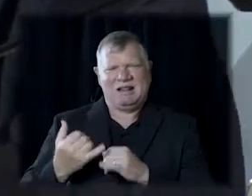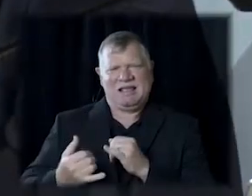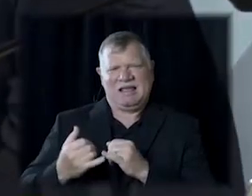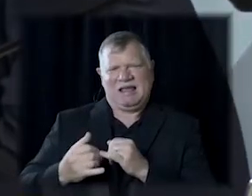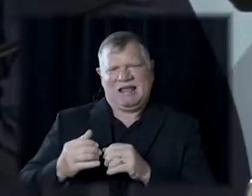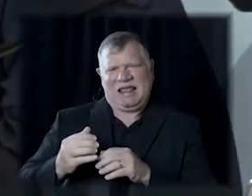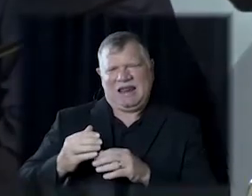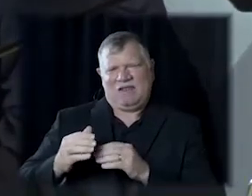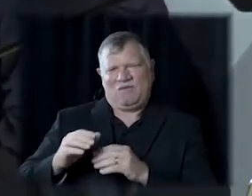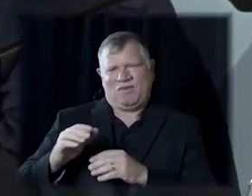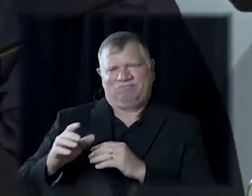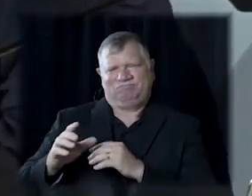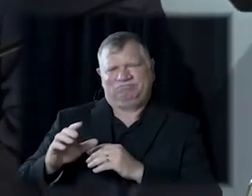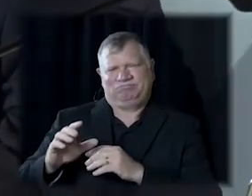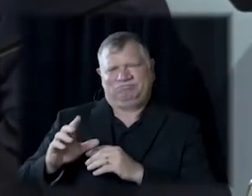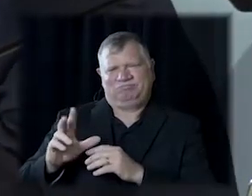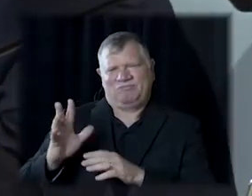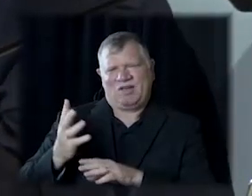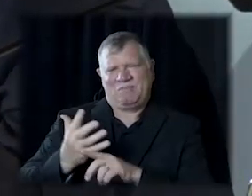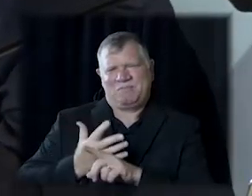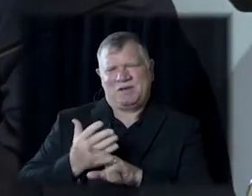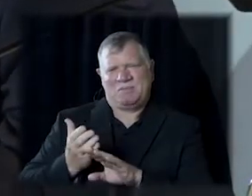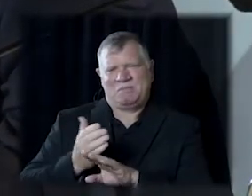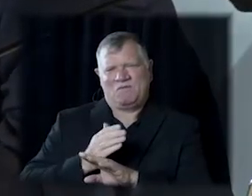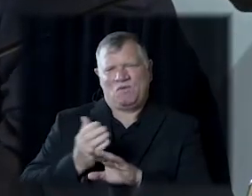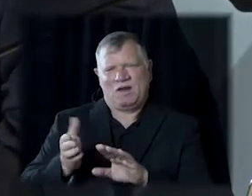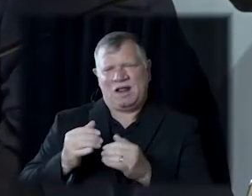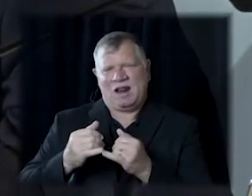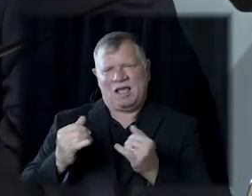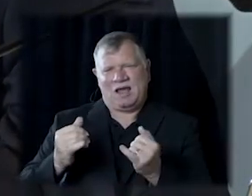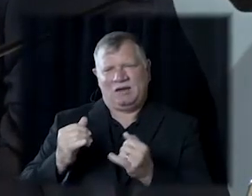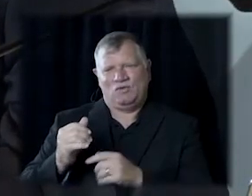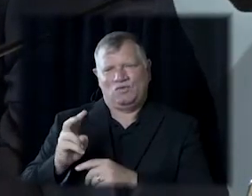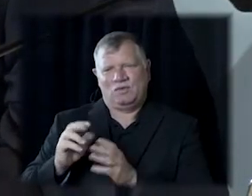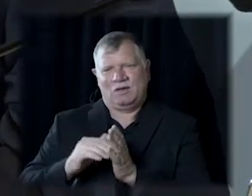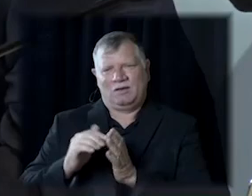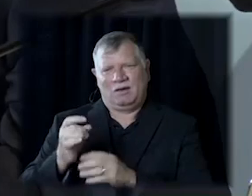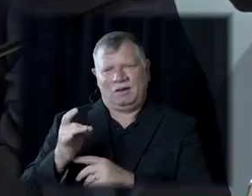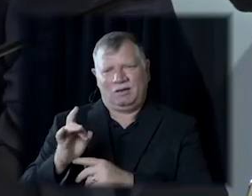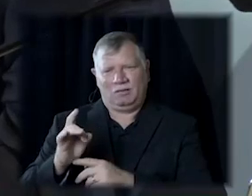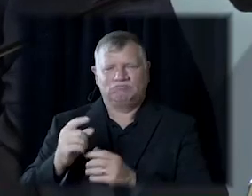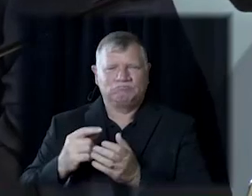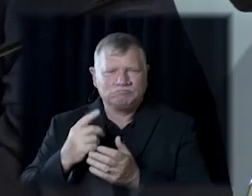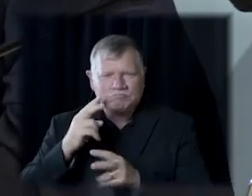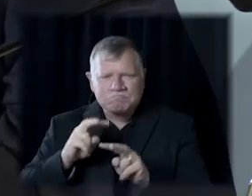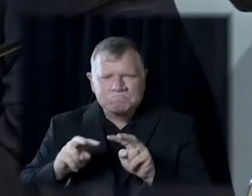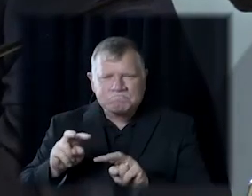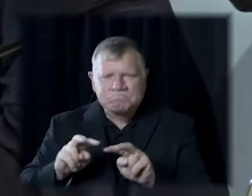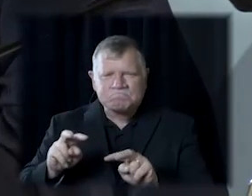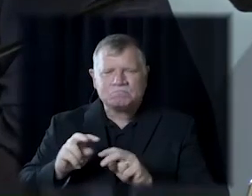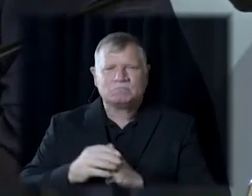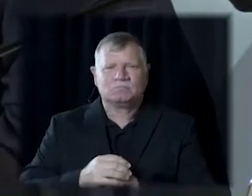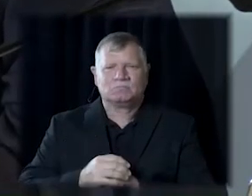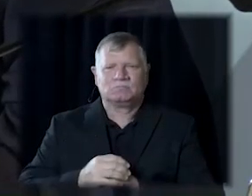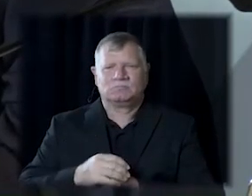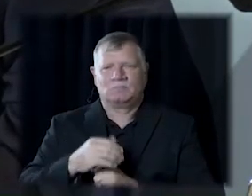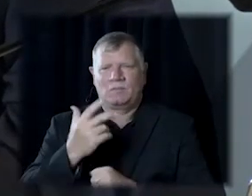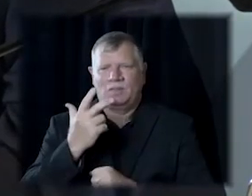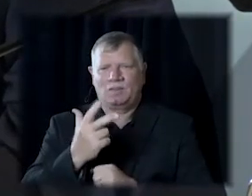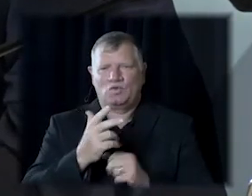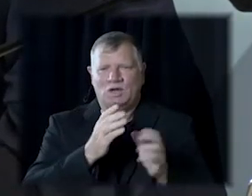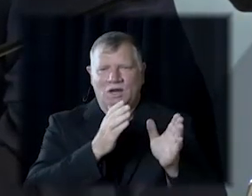2018, approximately 5 months before the deadline. The actions fit into three